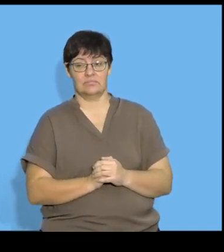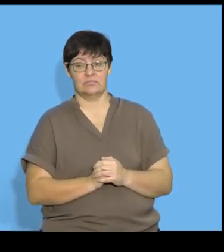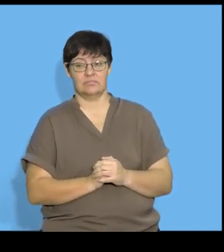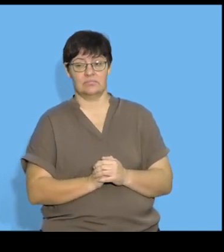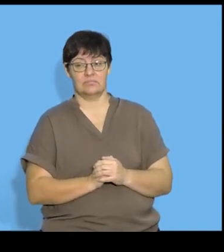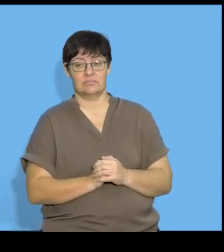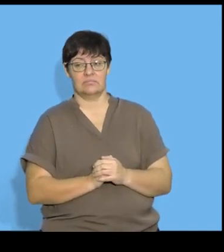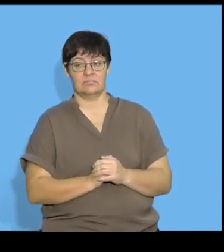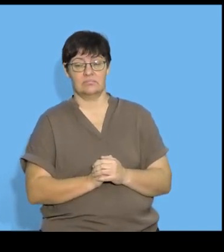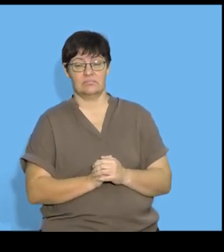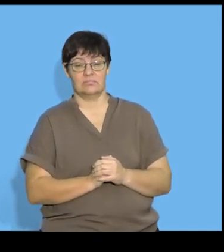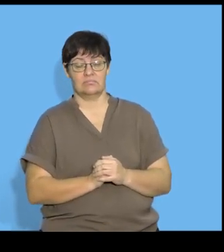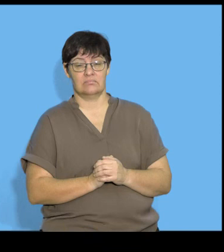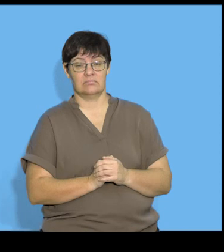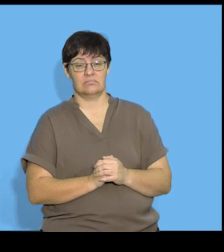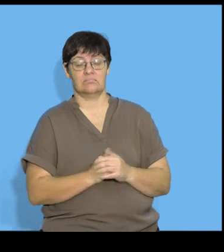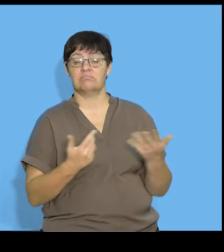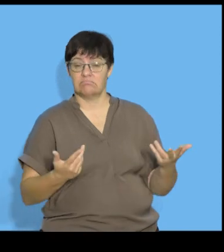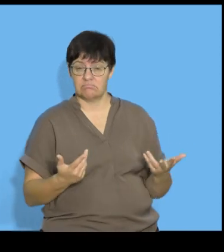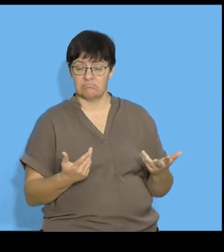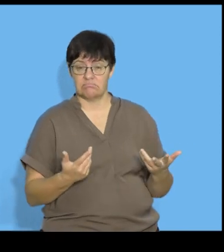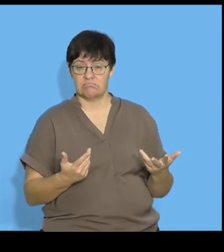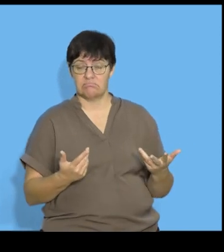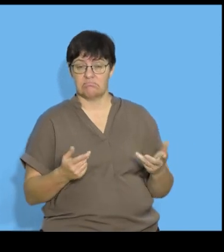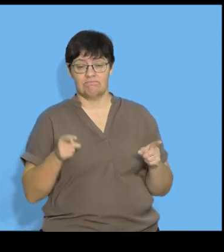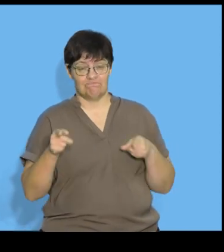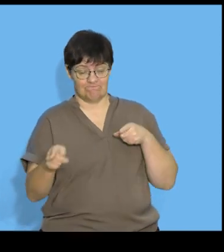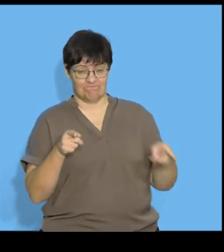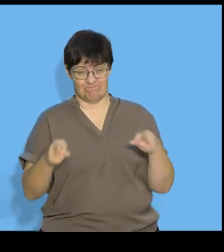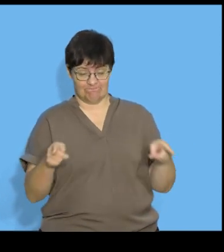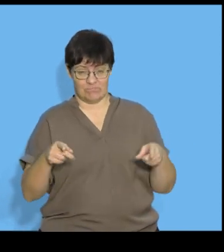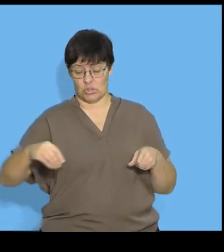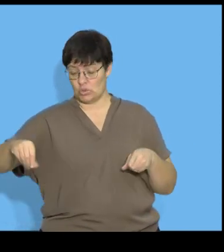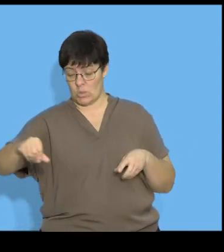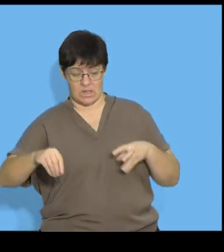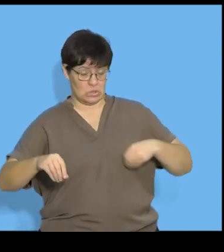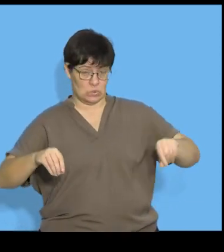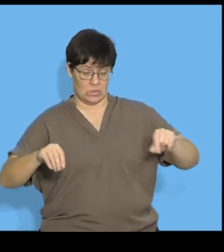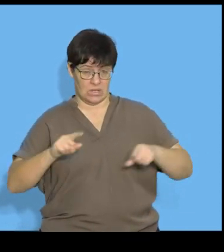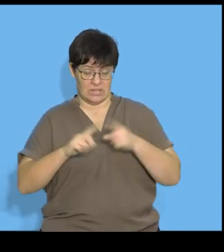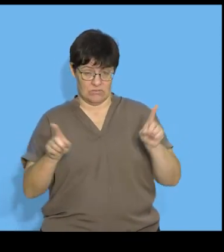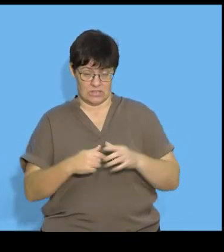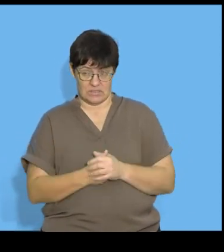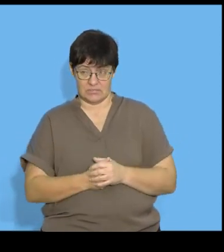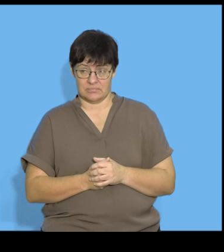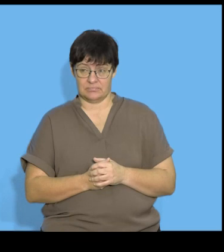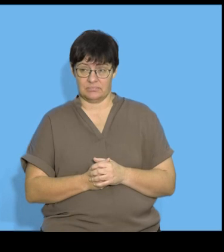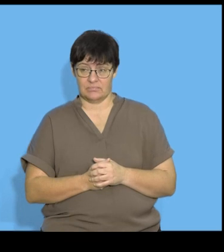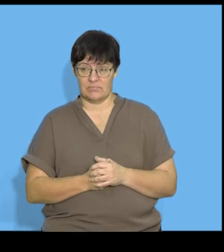in 2 types of soil. And you can even say